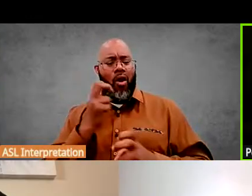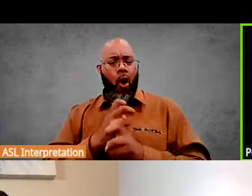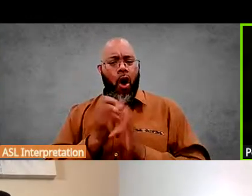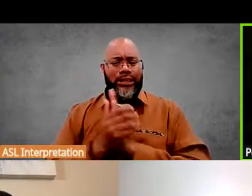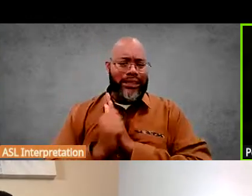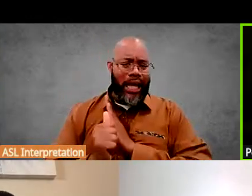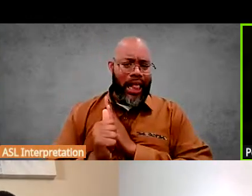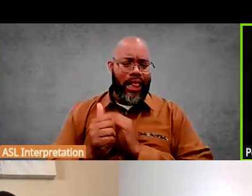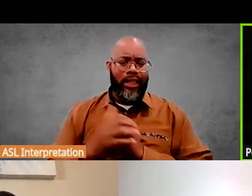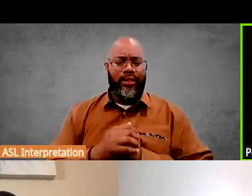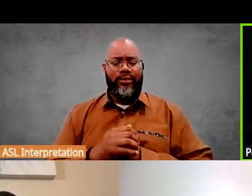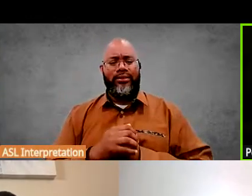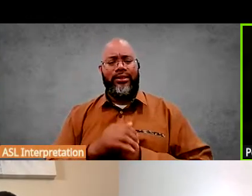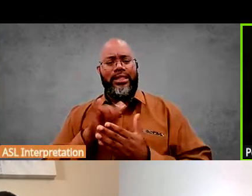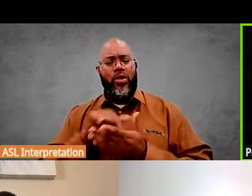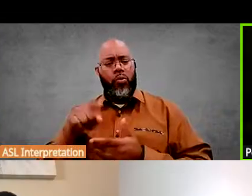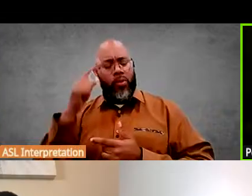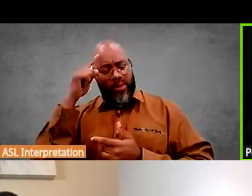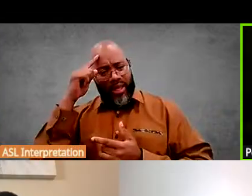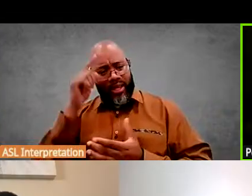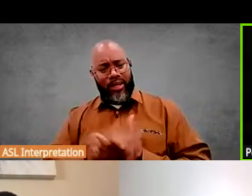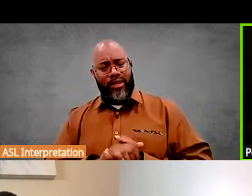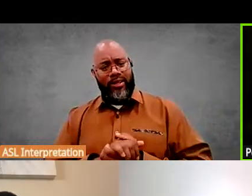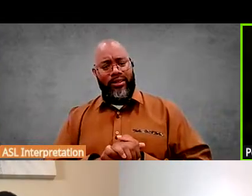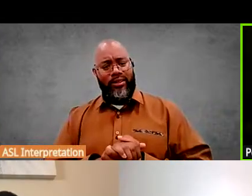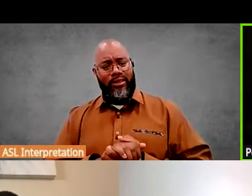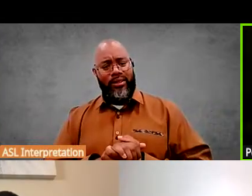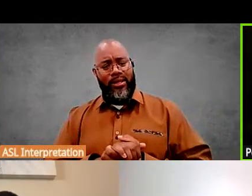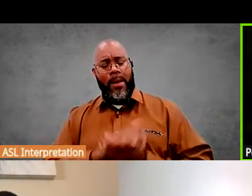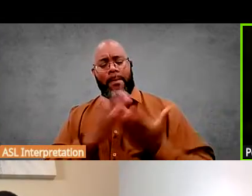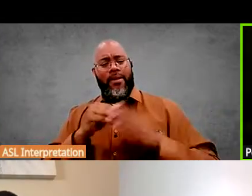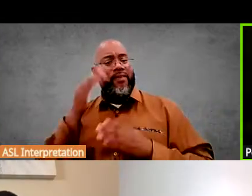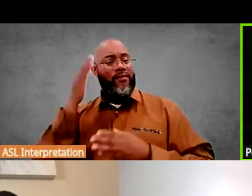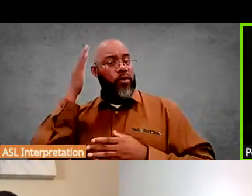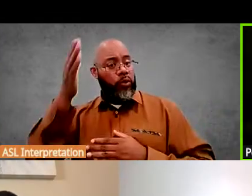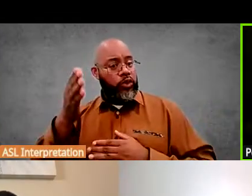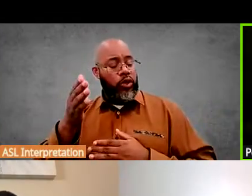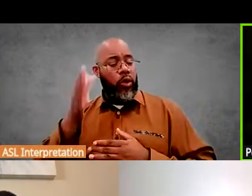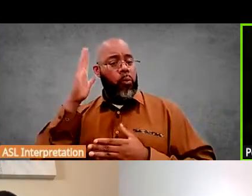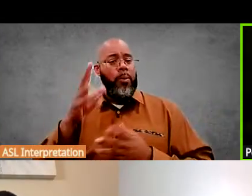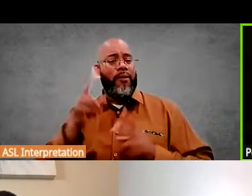skill that you think maybe in the future would be